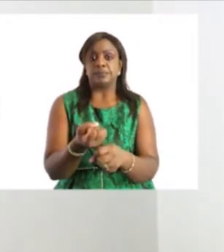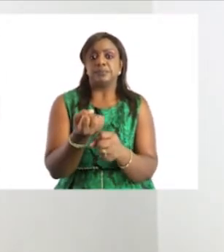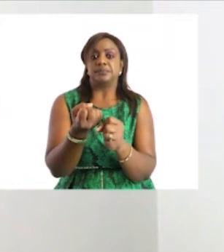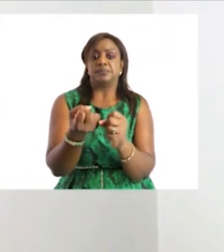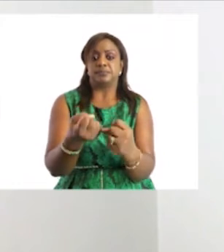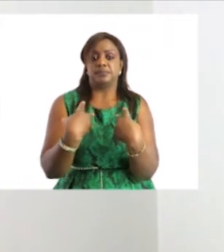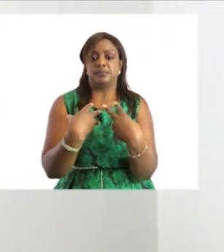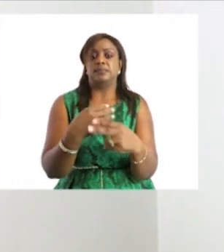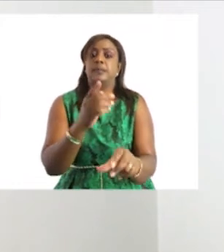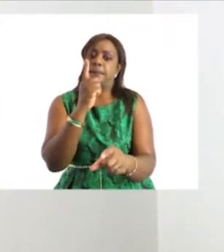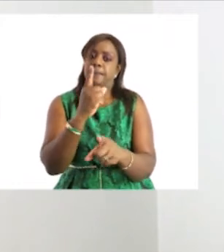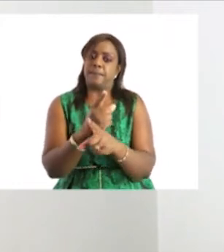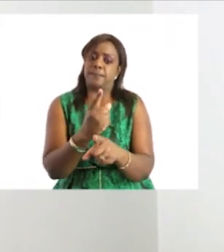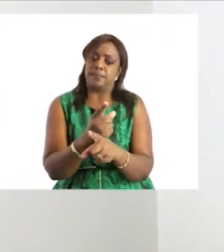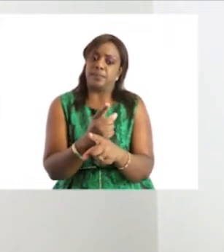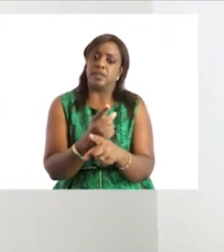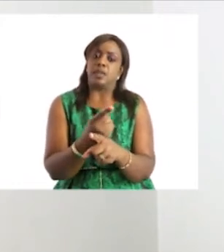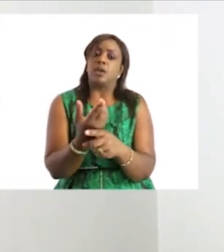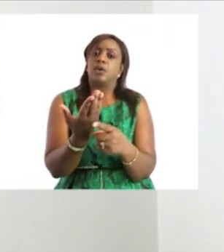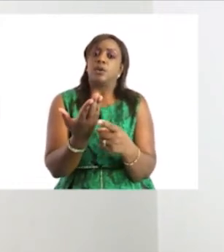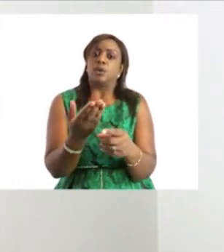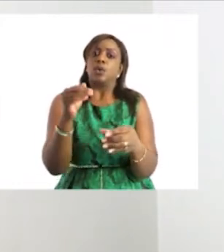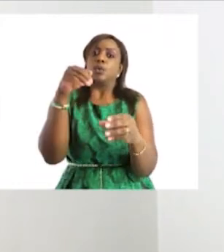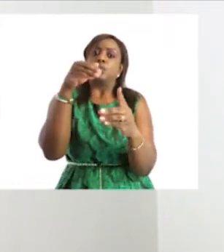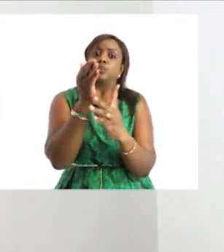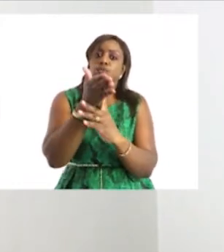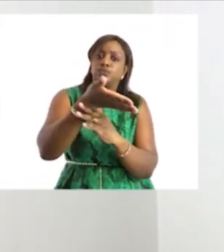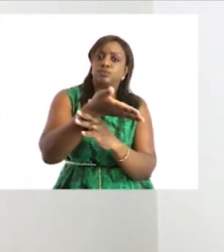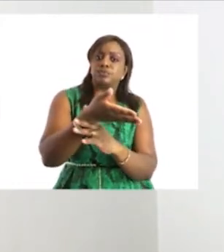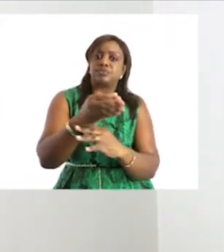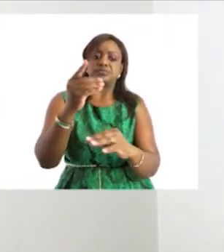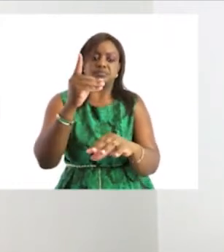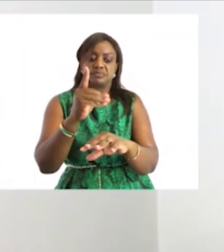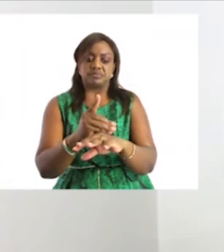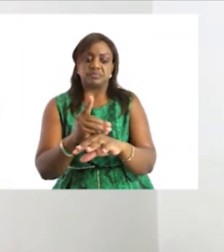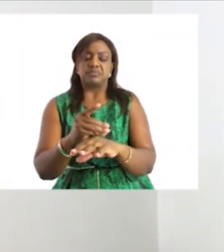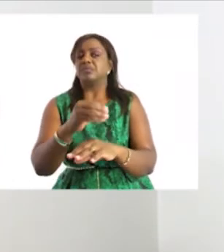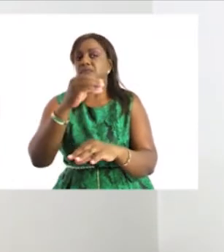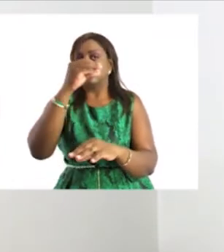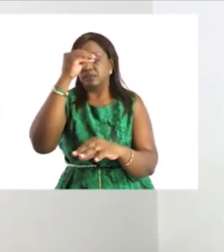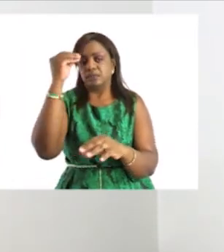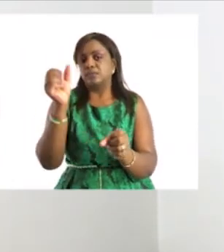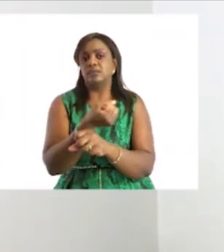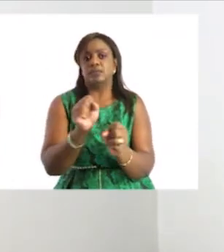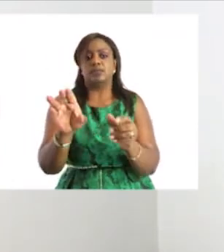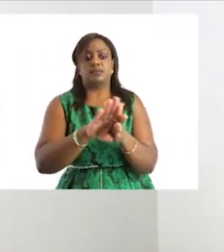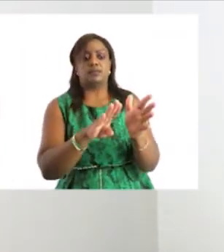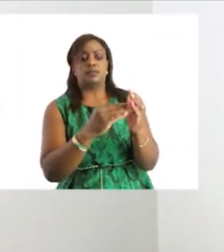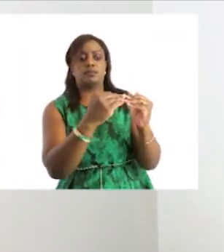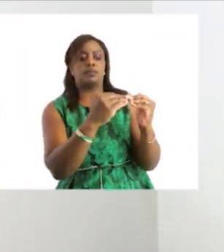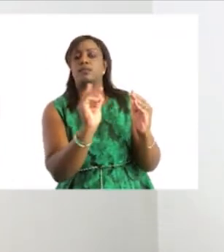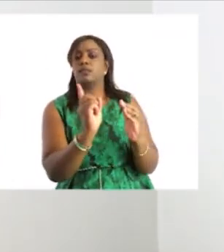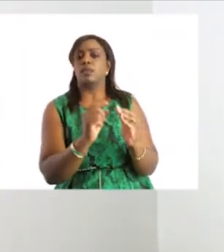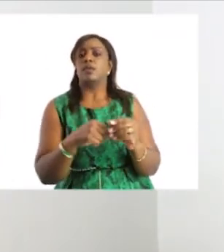cannot build our own hospitals. We cannot have our own doctors at our house. You are lucky if your mom is a doctor, for instance. But this